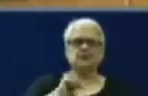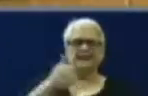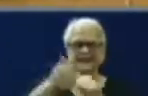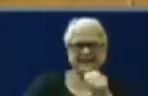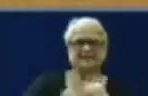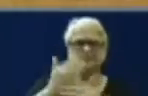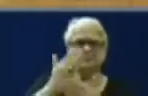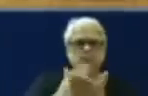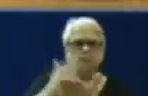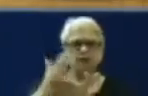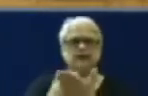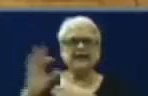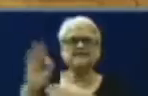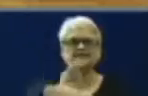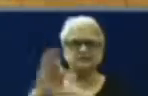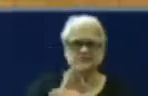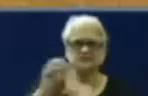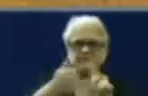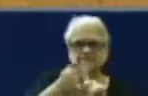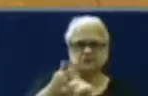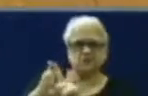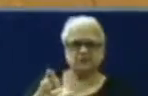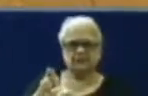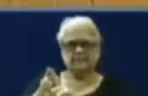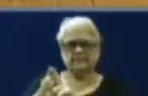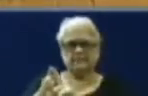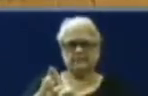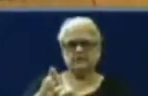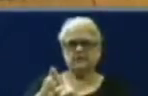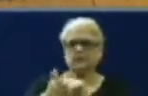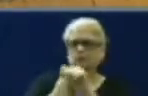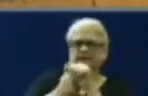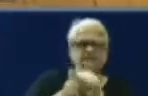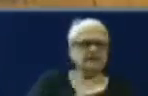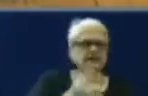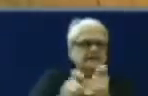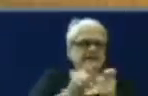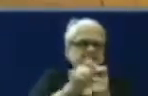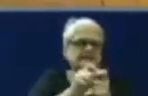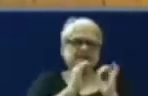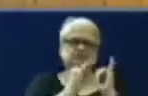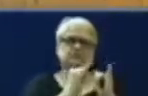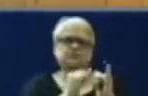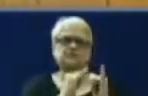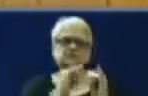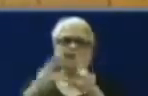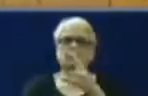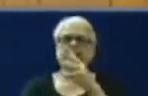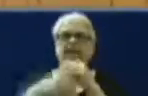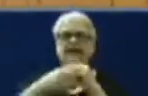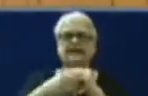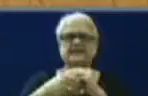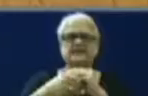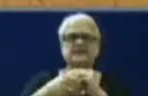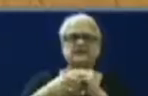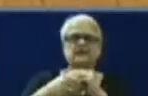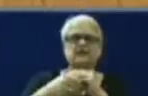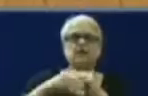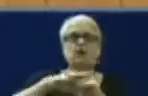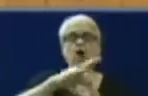We constructed the basic robot according to the kit directions and added a functional claw designed to pick up an